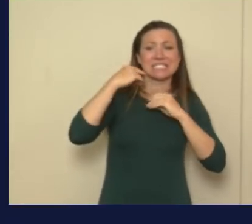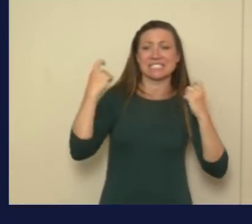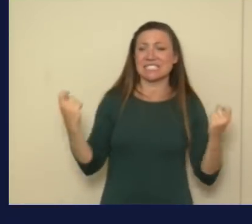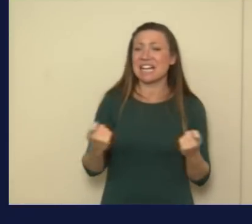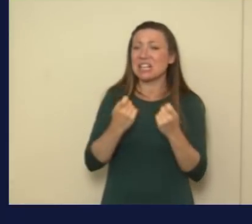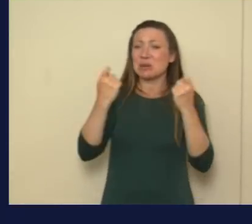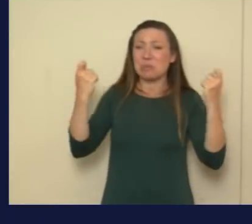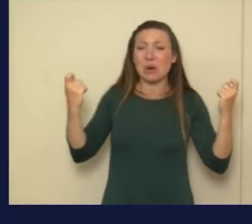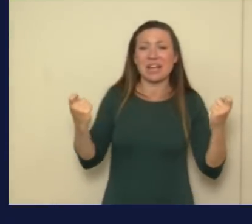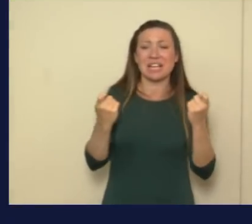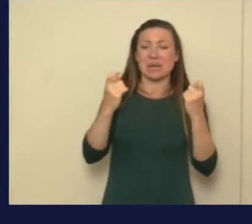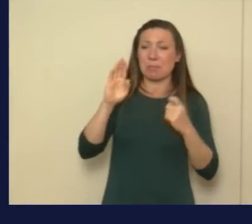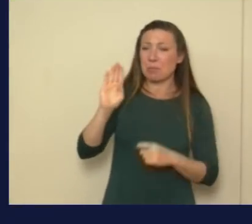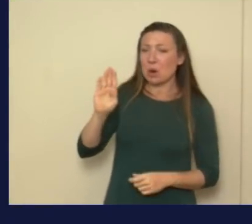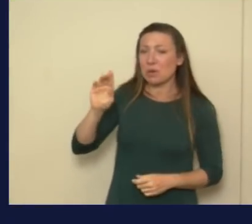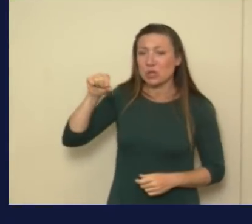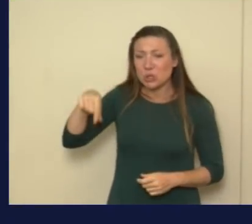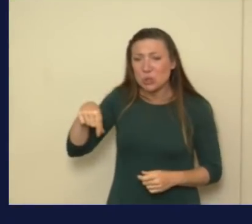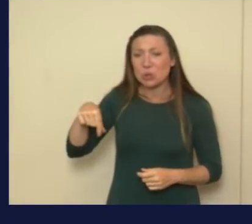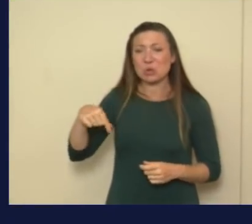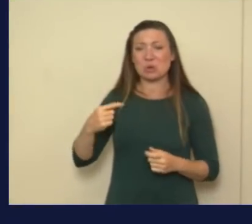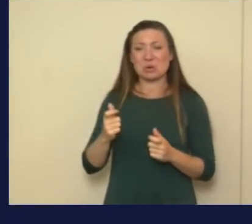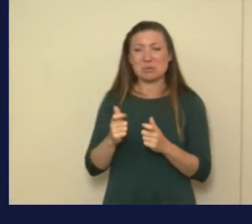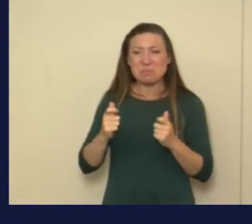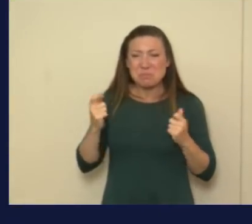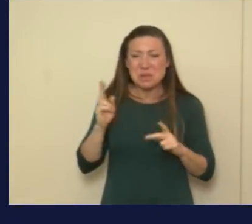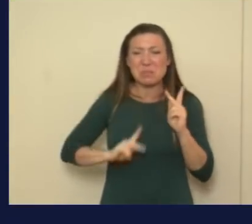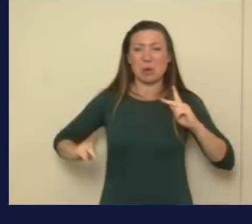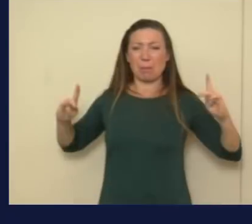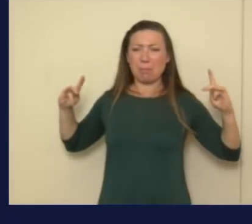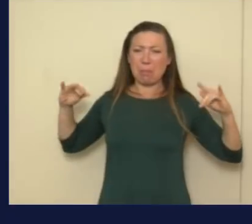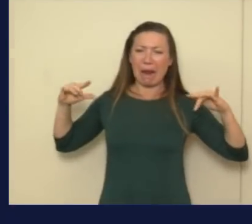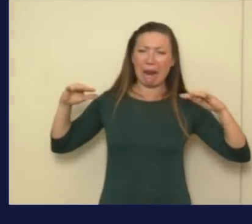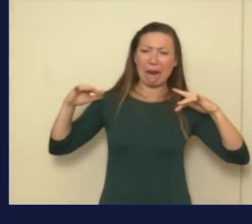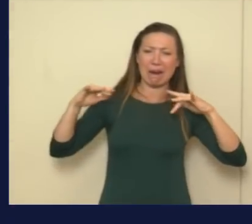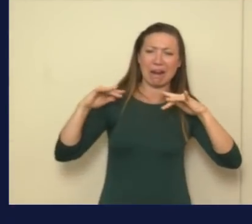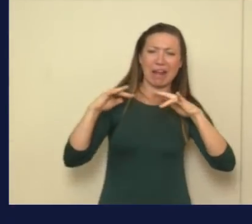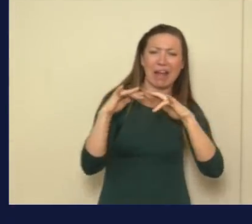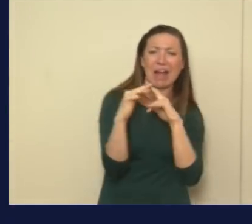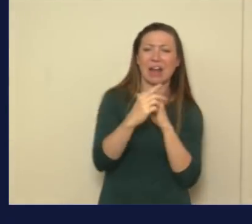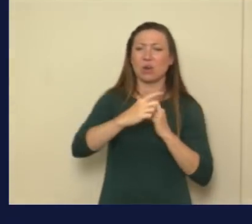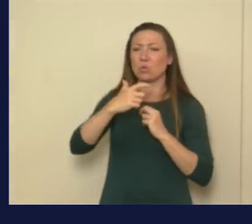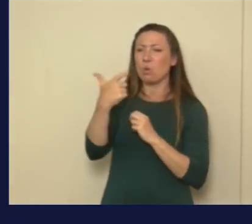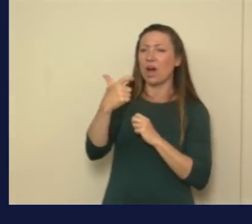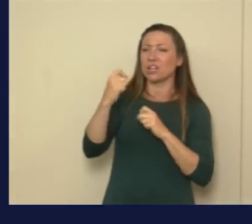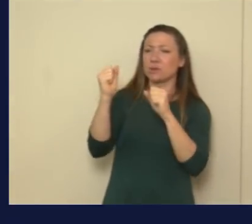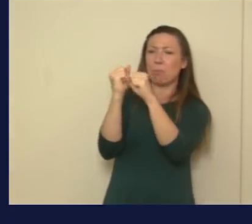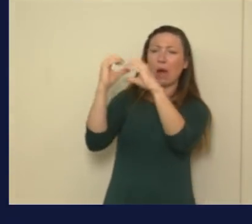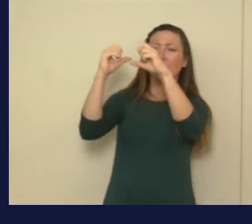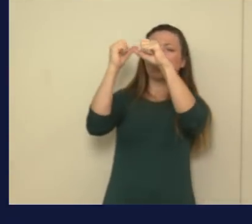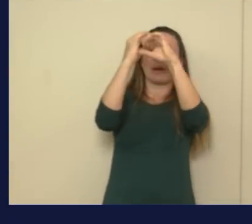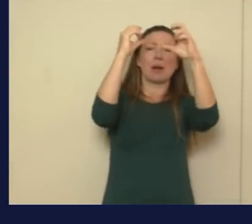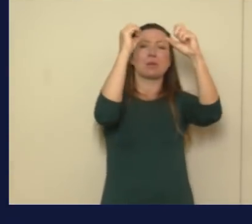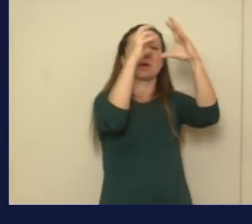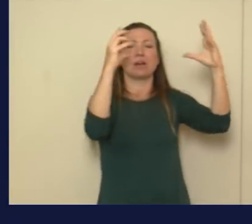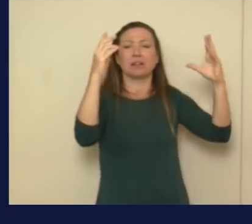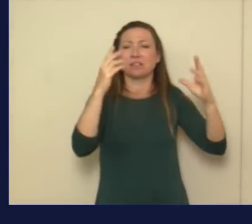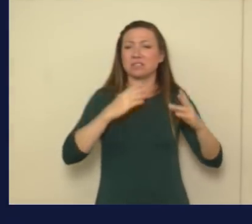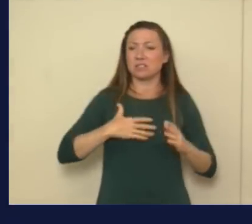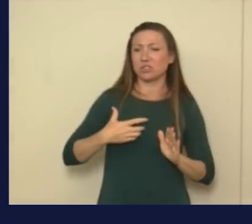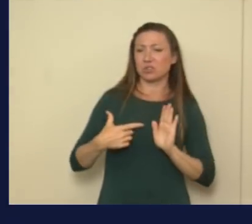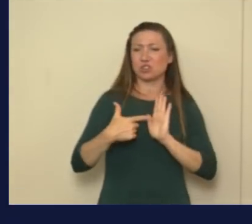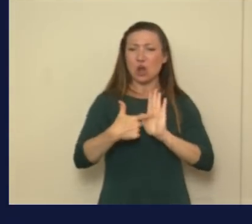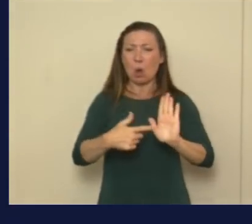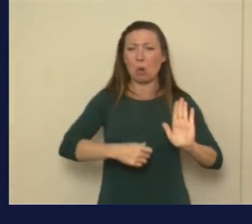backyard barbecues. We've gone to huge gatherings to see incredible fireworks displays, to show our patriotism and